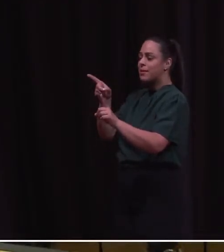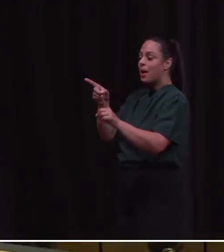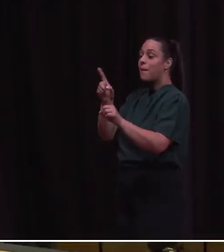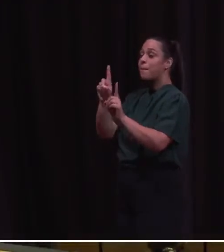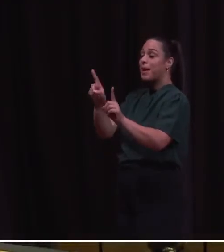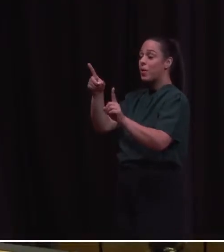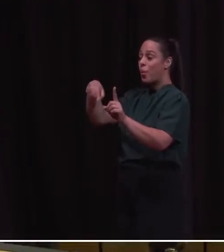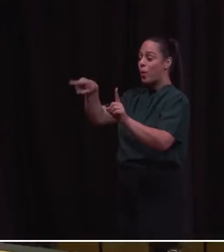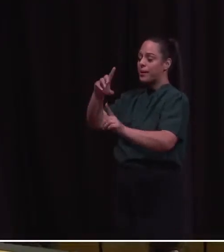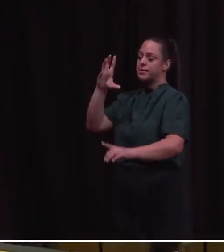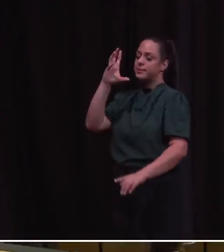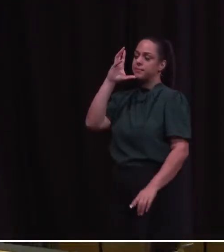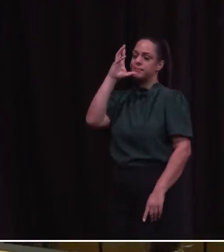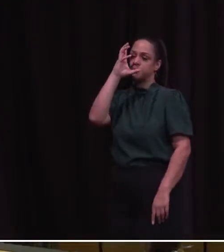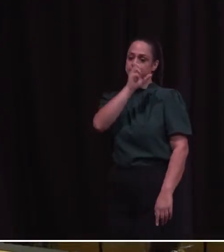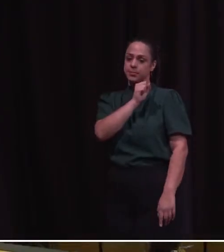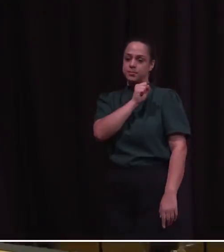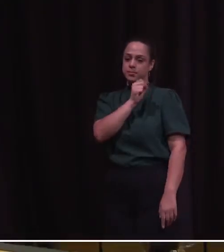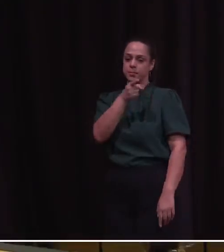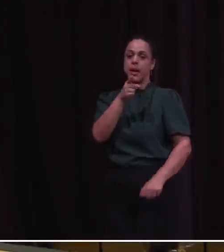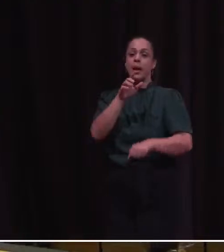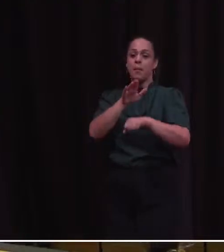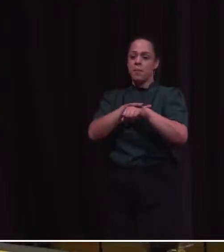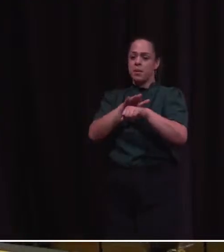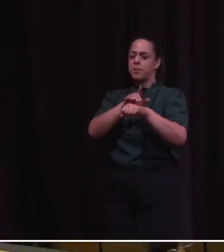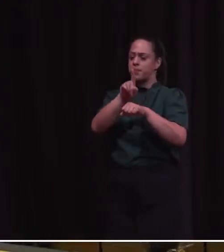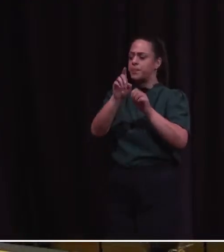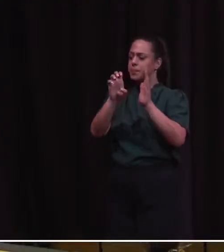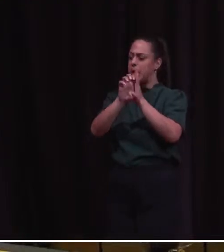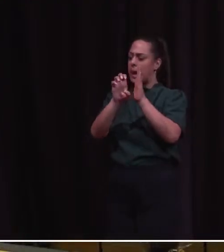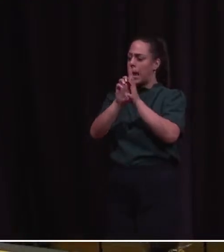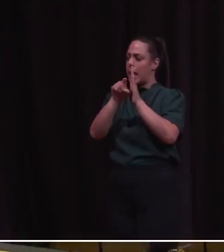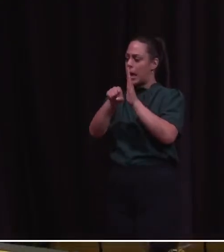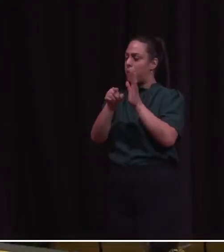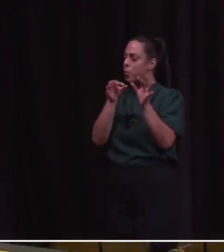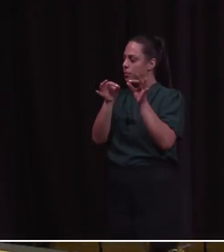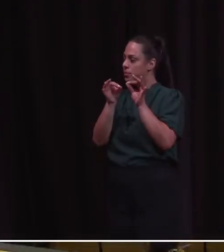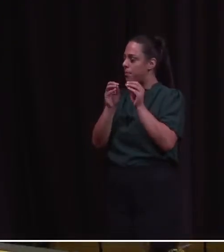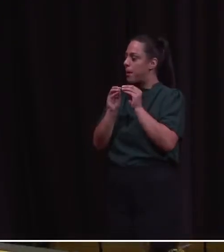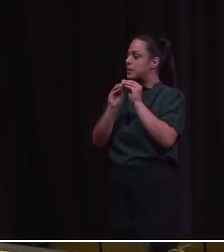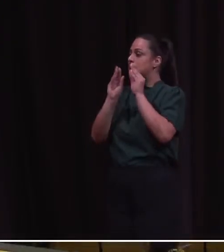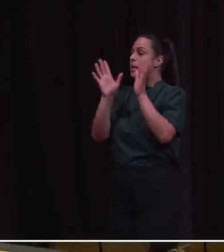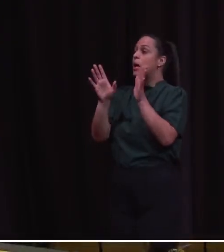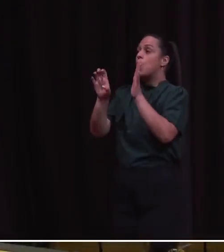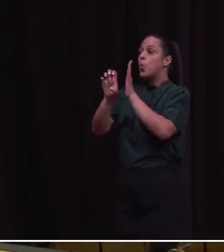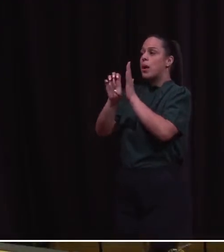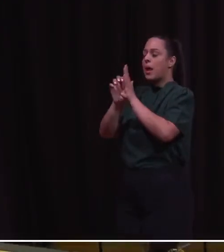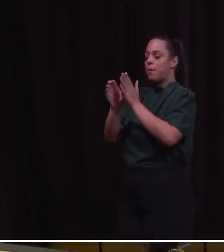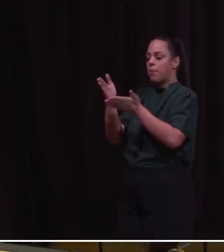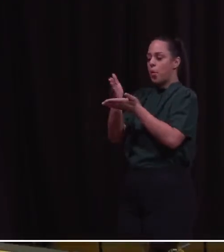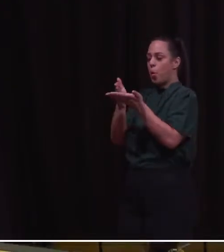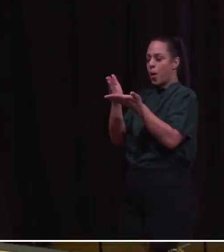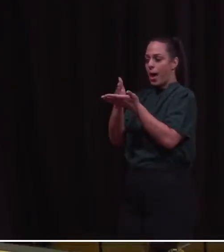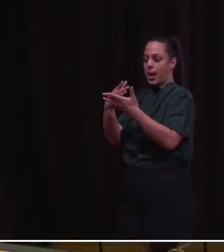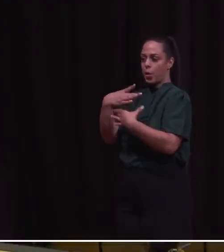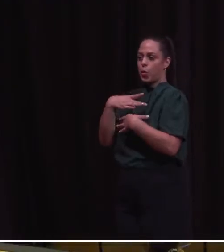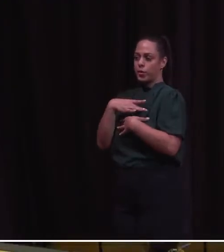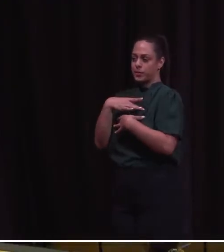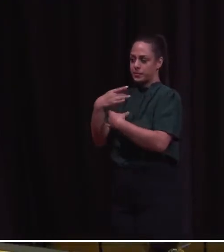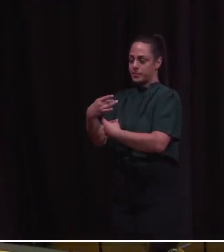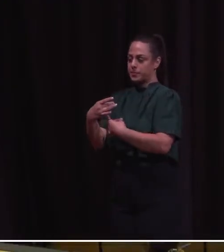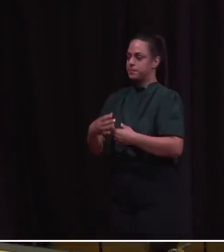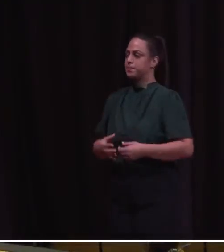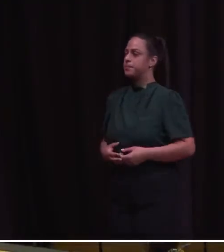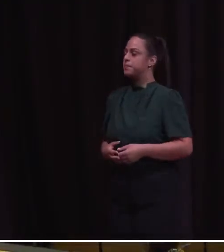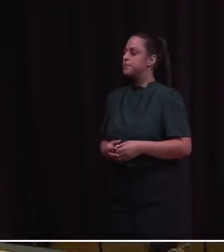Let me give you a quick example of one that it's quite interesting. Lately in the